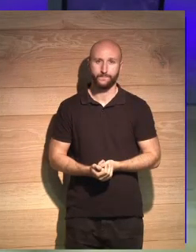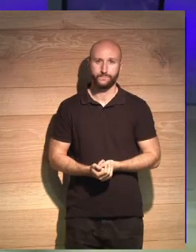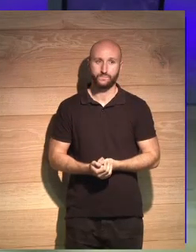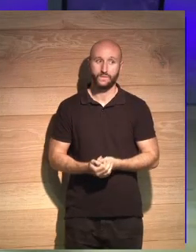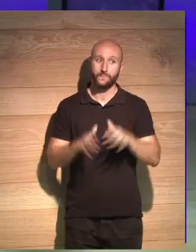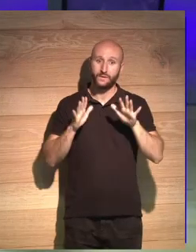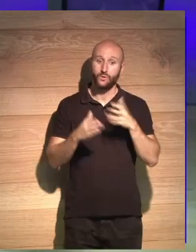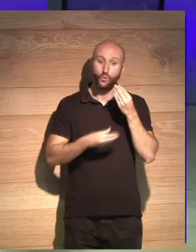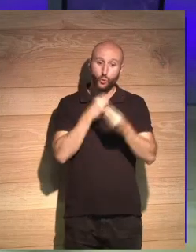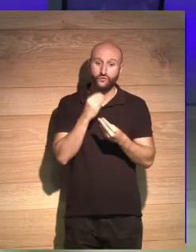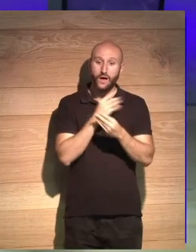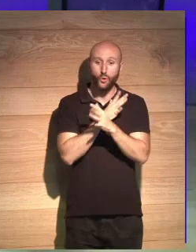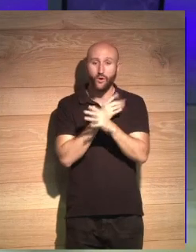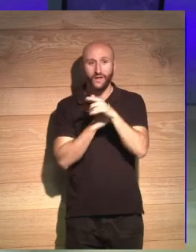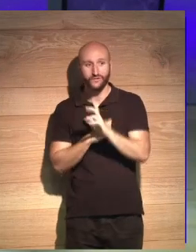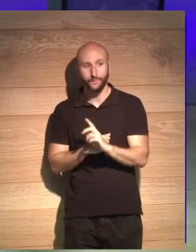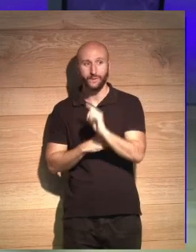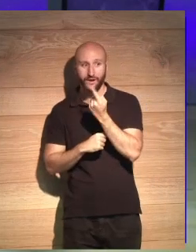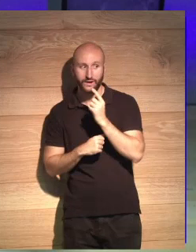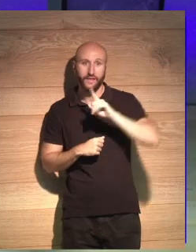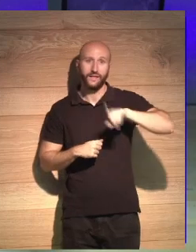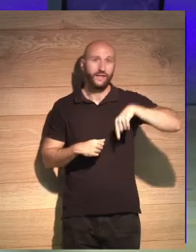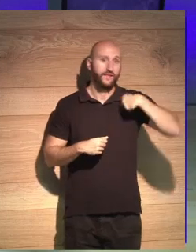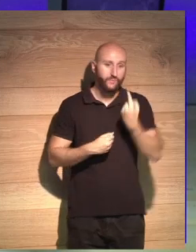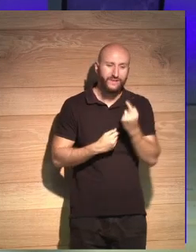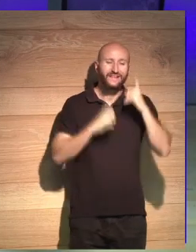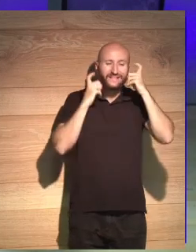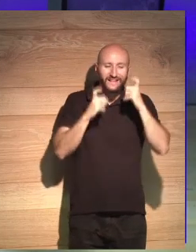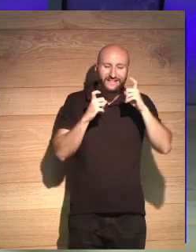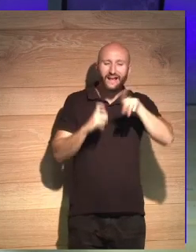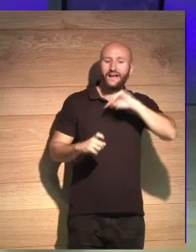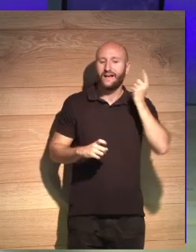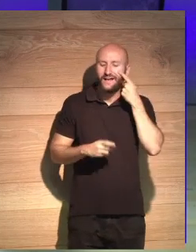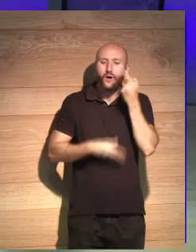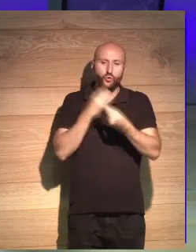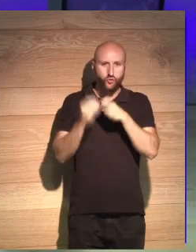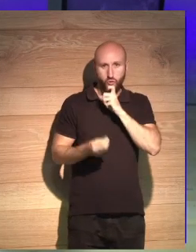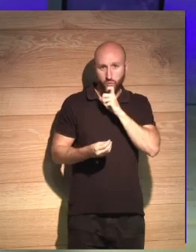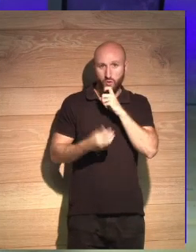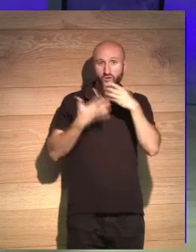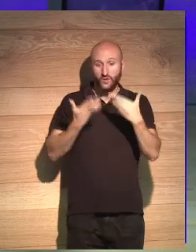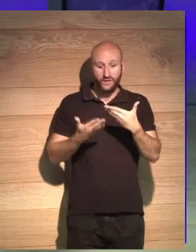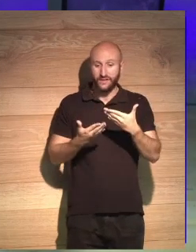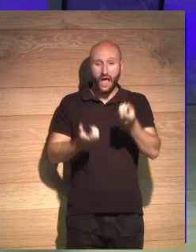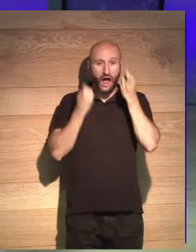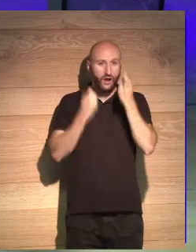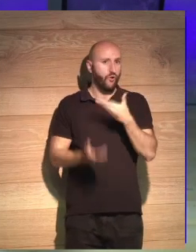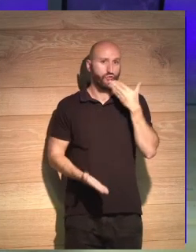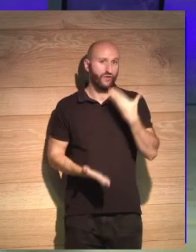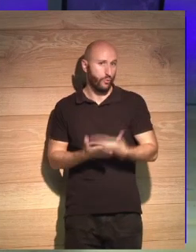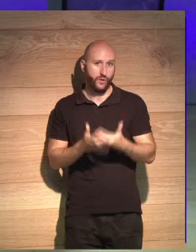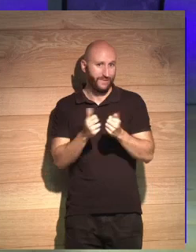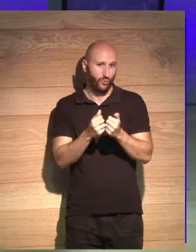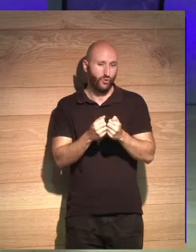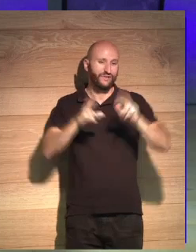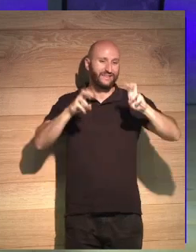focused on teaching, not on playing. So first it has to be a game, and then you must find it an